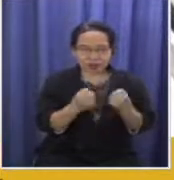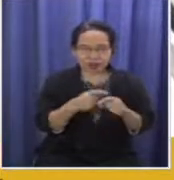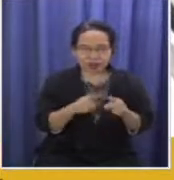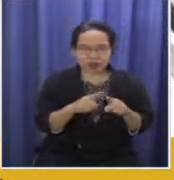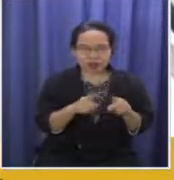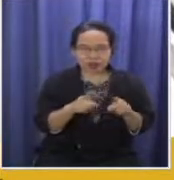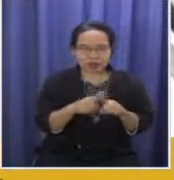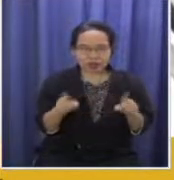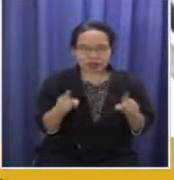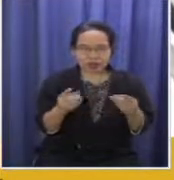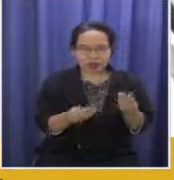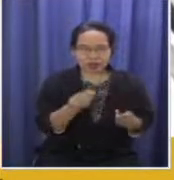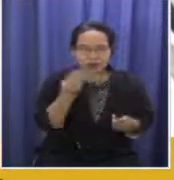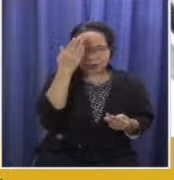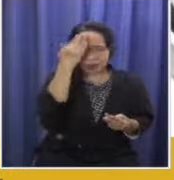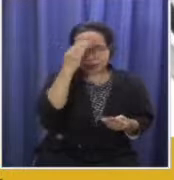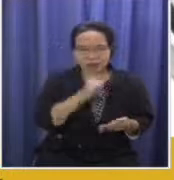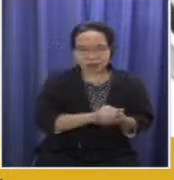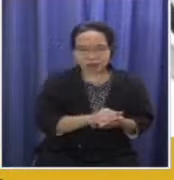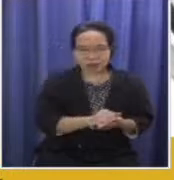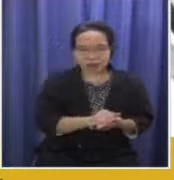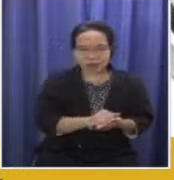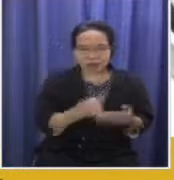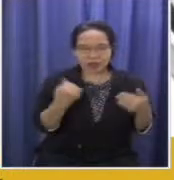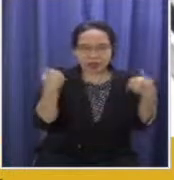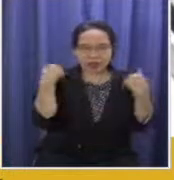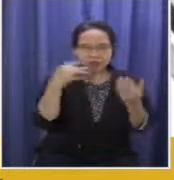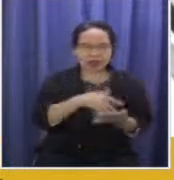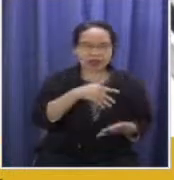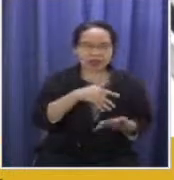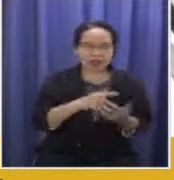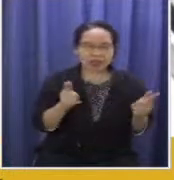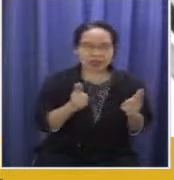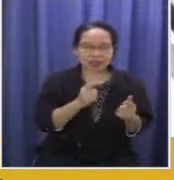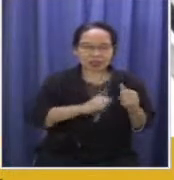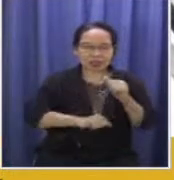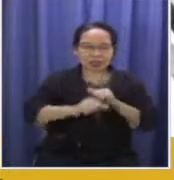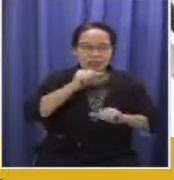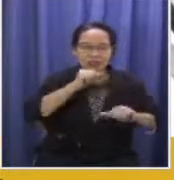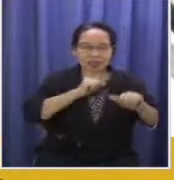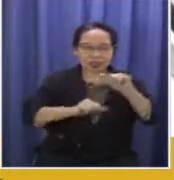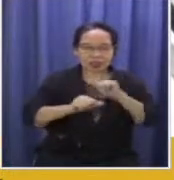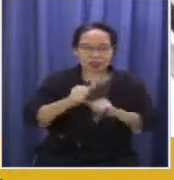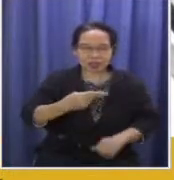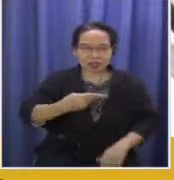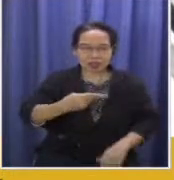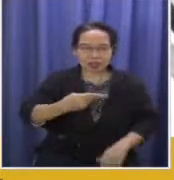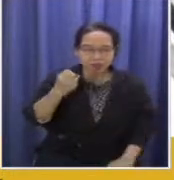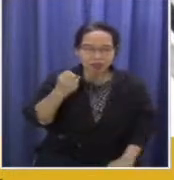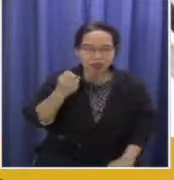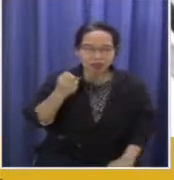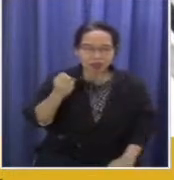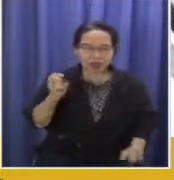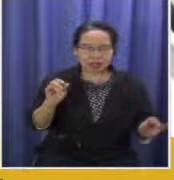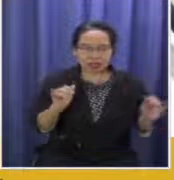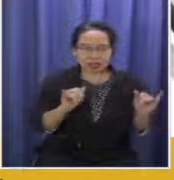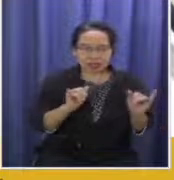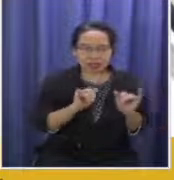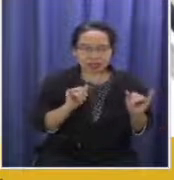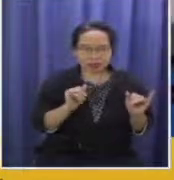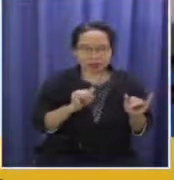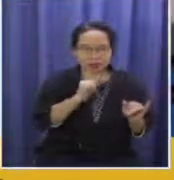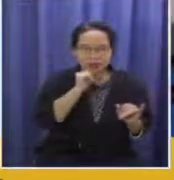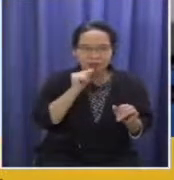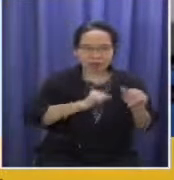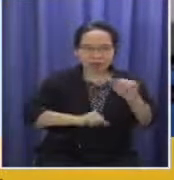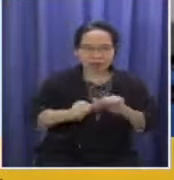etc. Maybe you know that if you have studied a little of science in high school, like me. I'm not